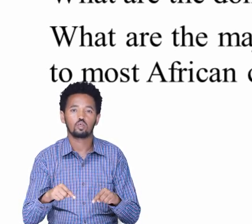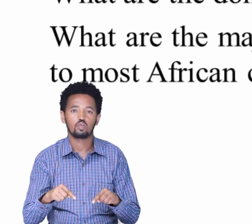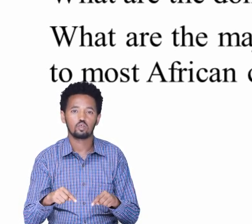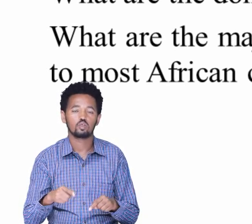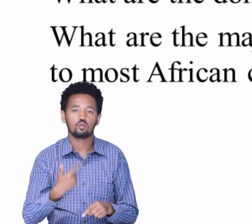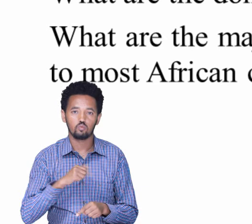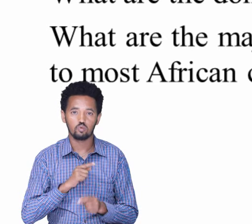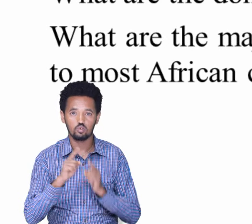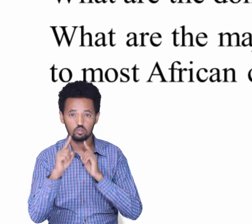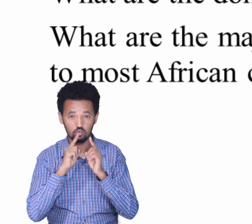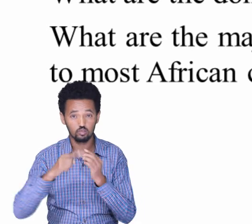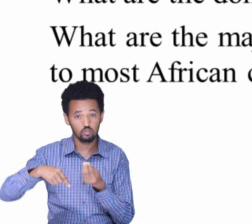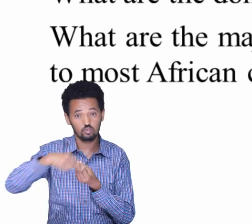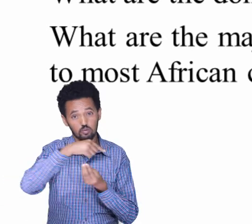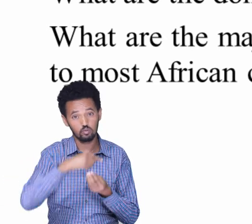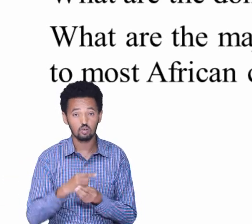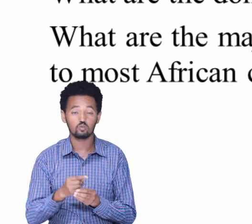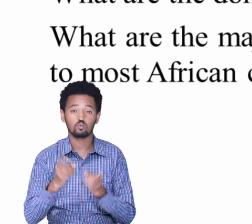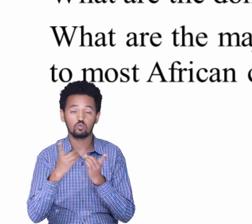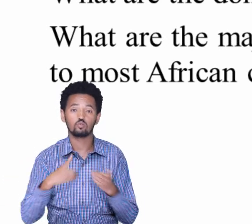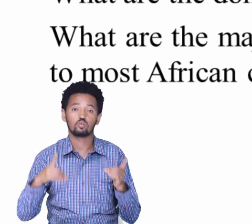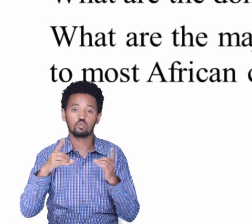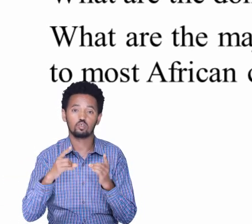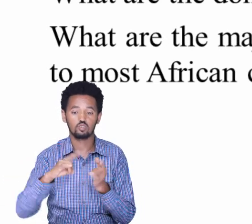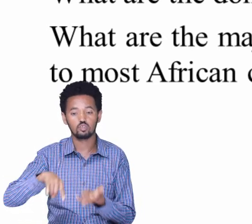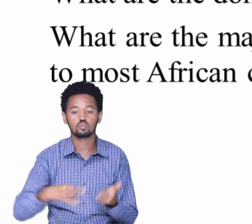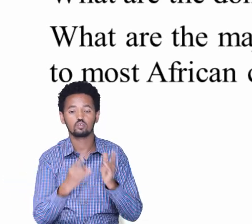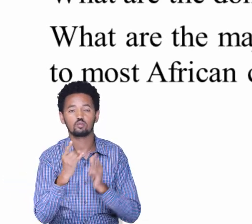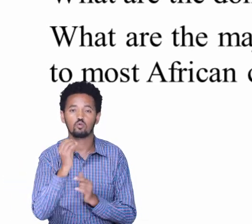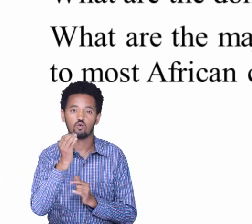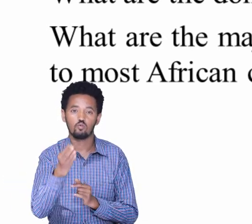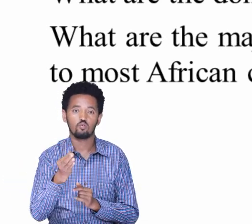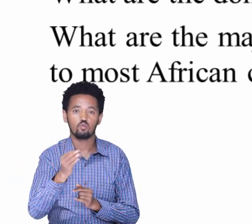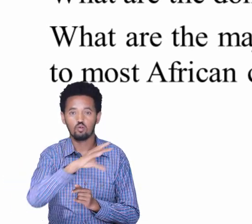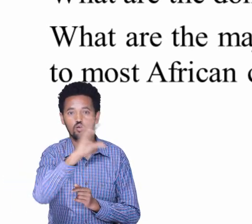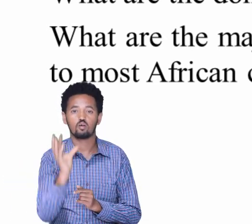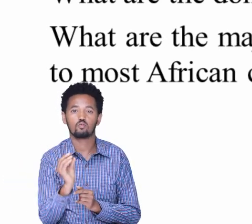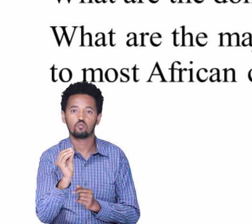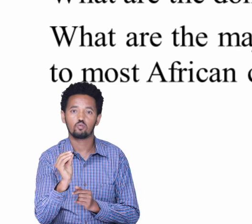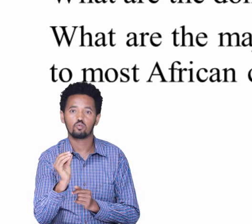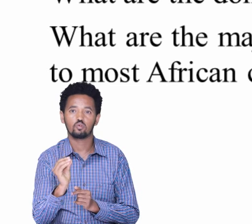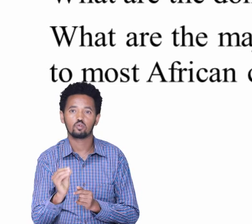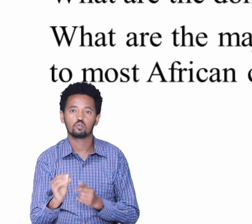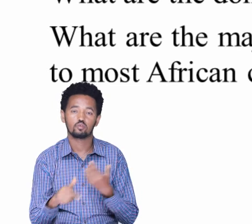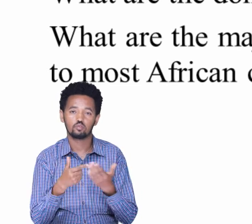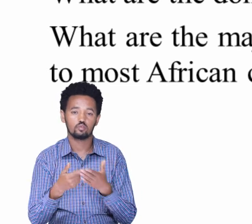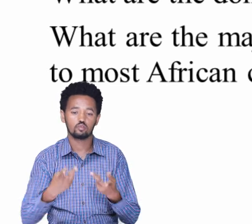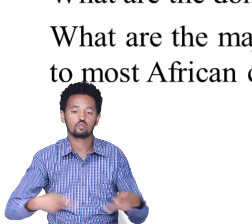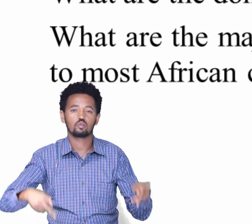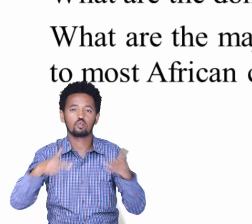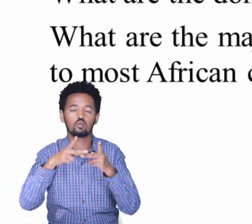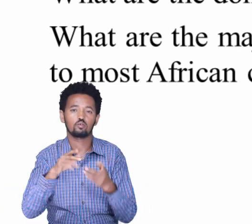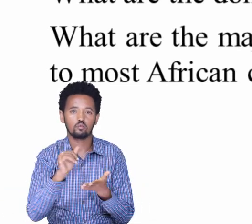Africa. Why climate of Africa is varied. So, depend on today's